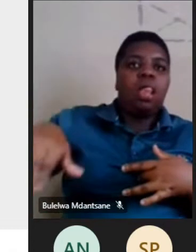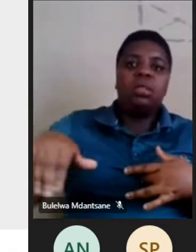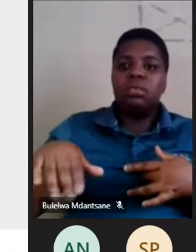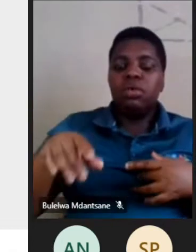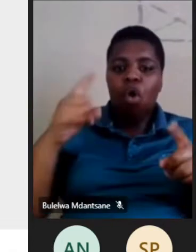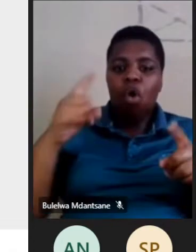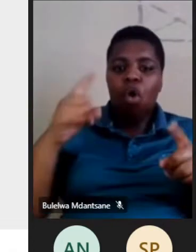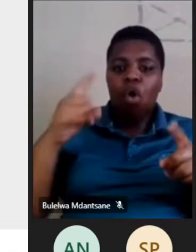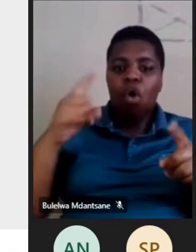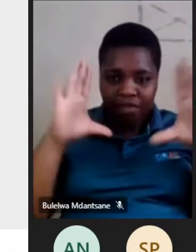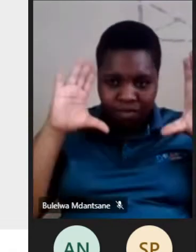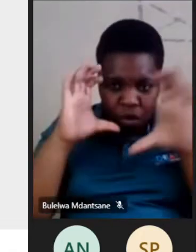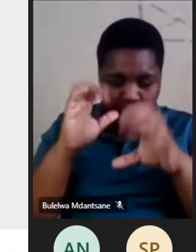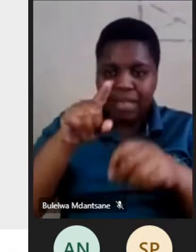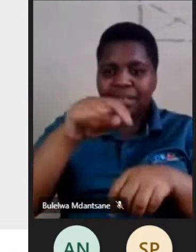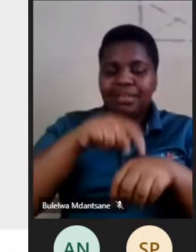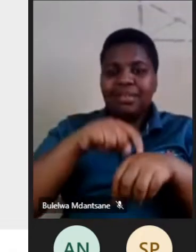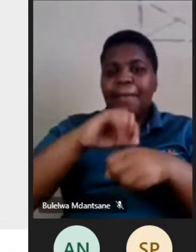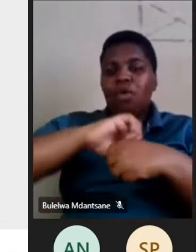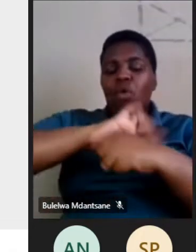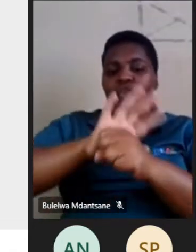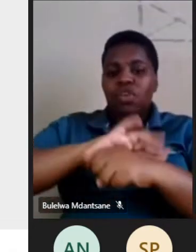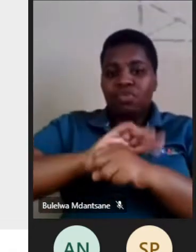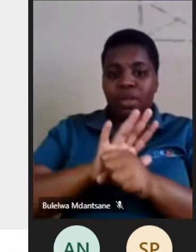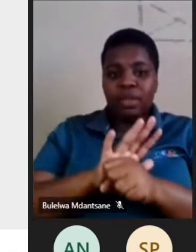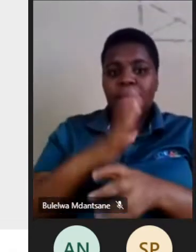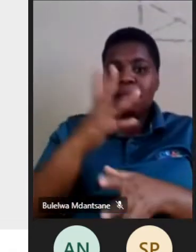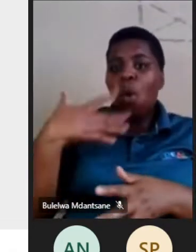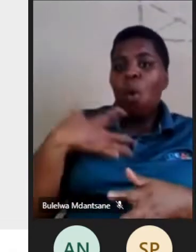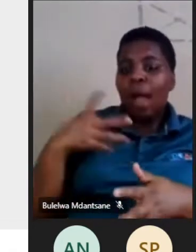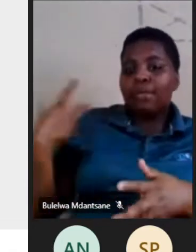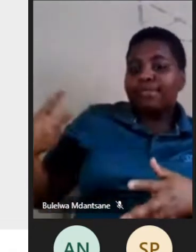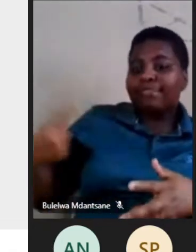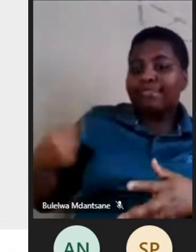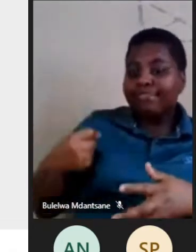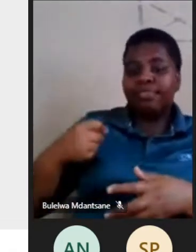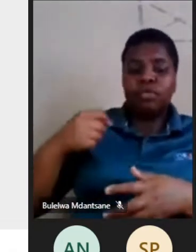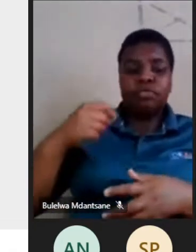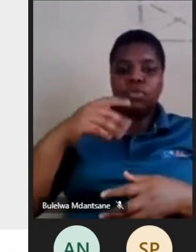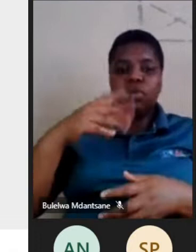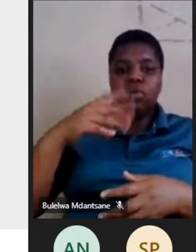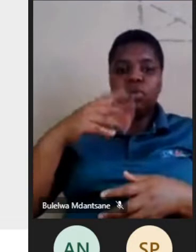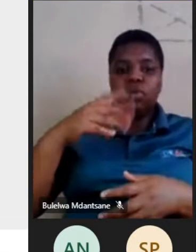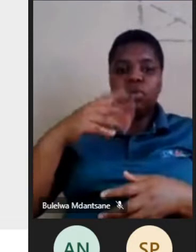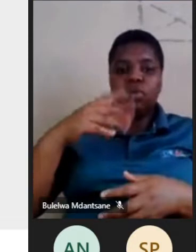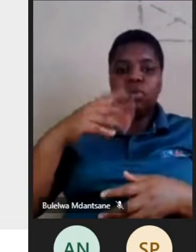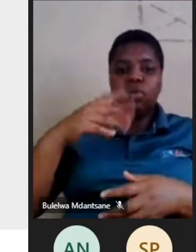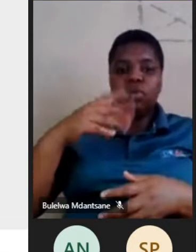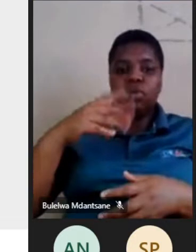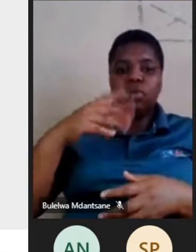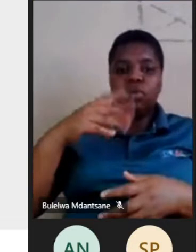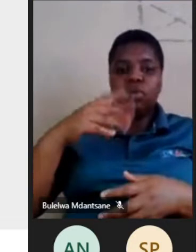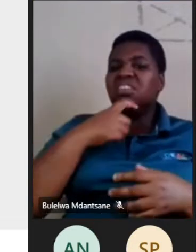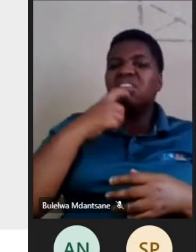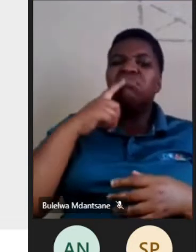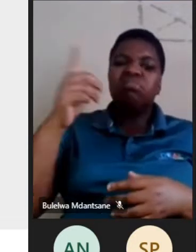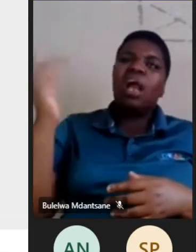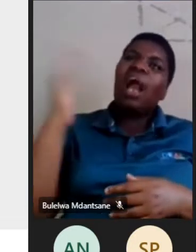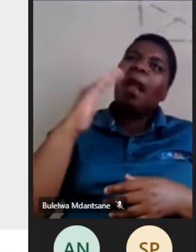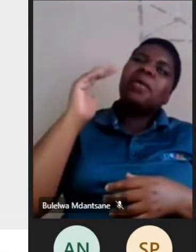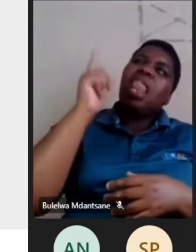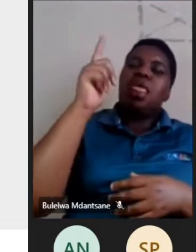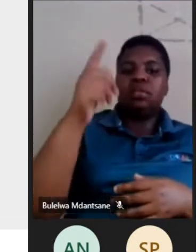us serious. If you want to prevent, come back after the pandemic is lower down. That's a woman without